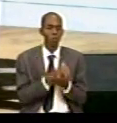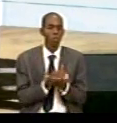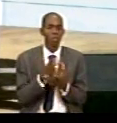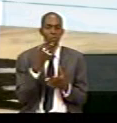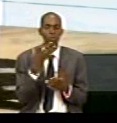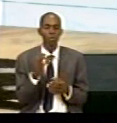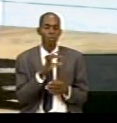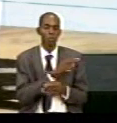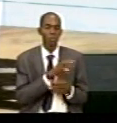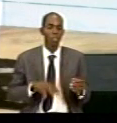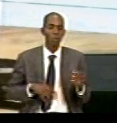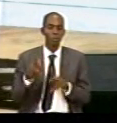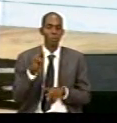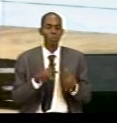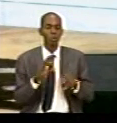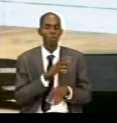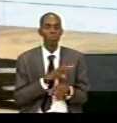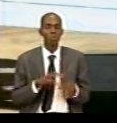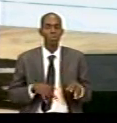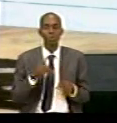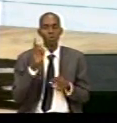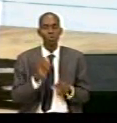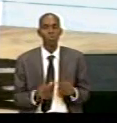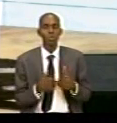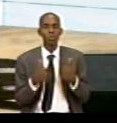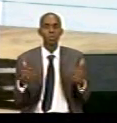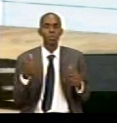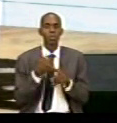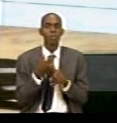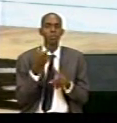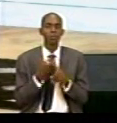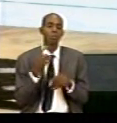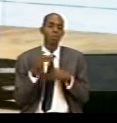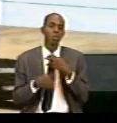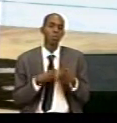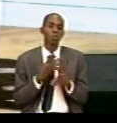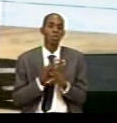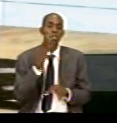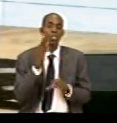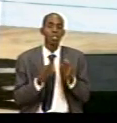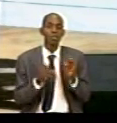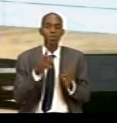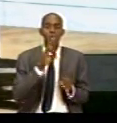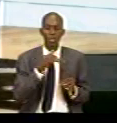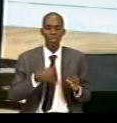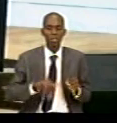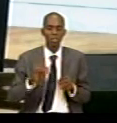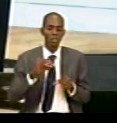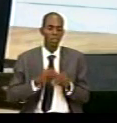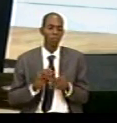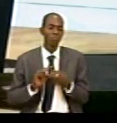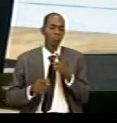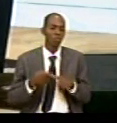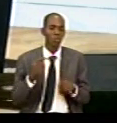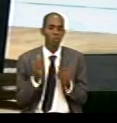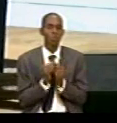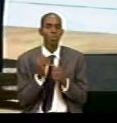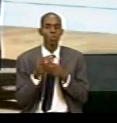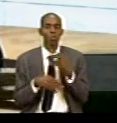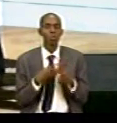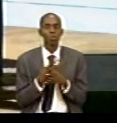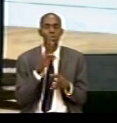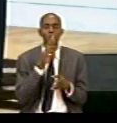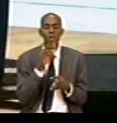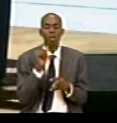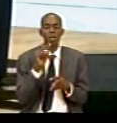the world. If you're still a friend of the world, you're an enemy of God. The rapture